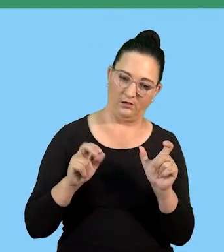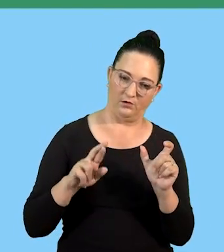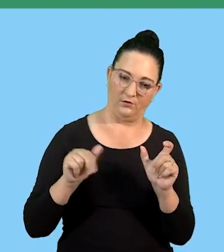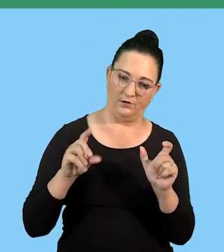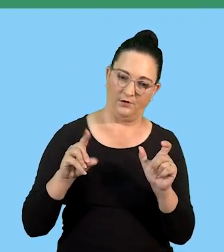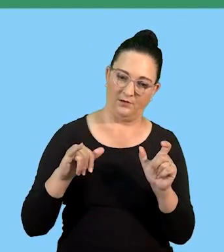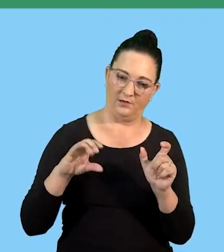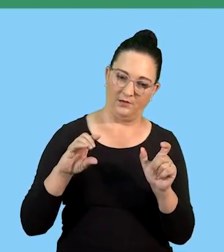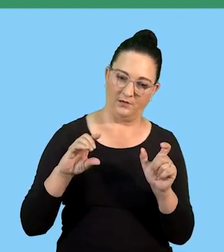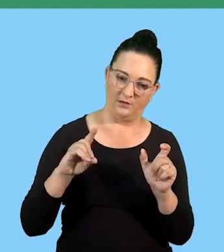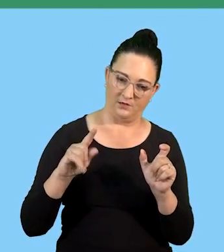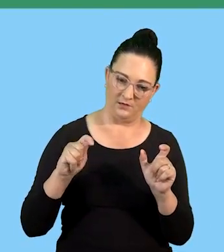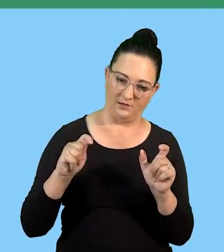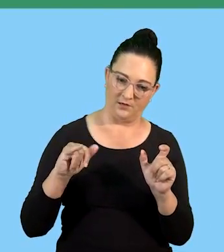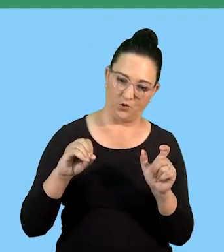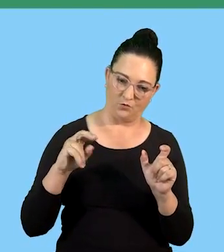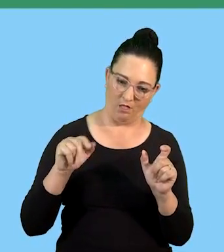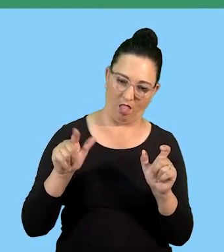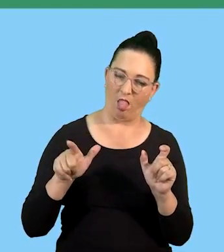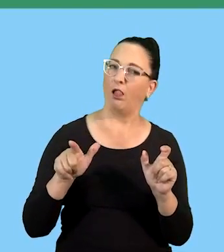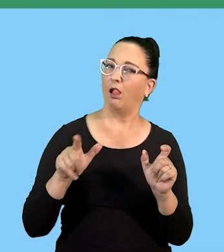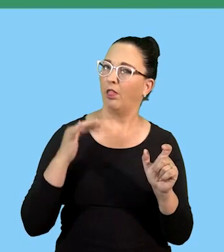theory. What is it? All right.